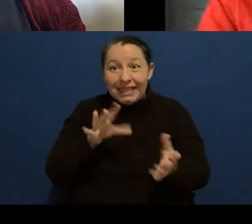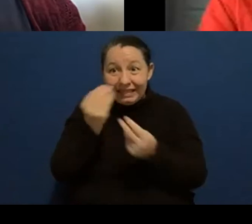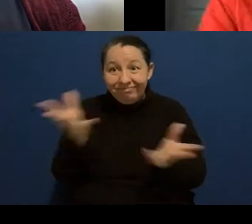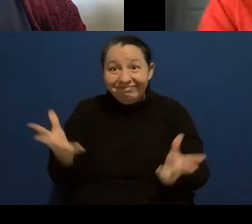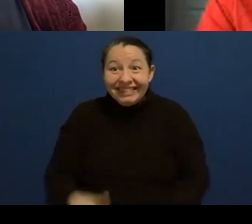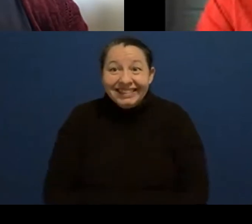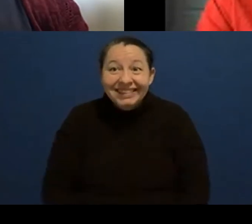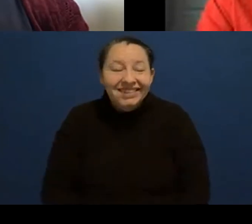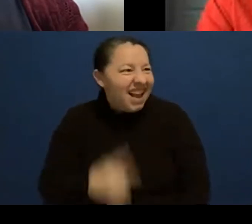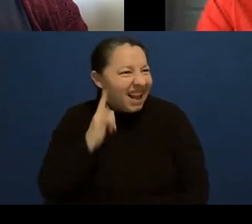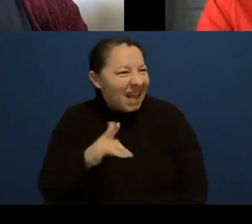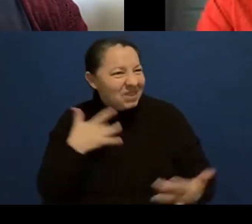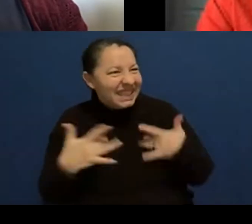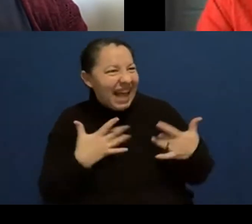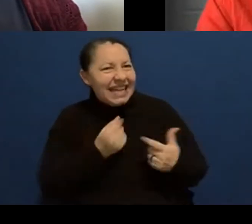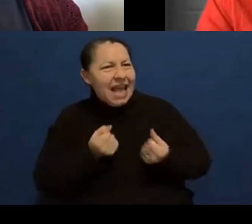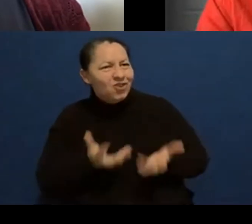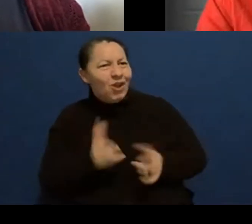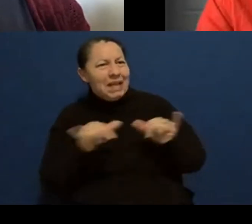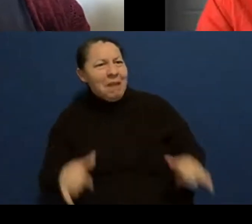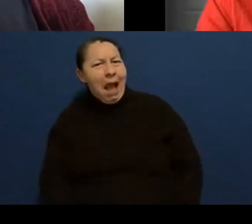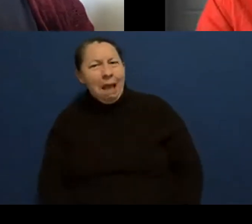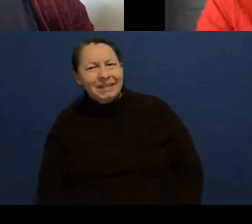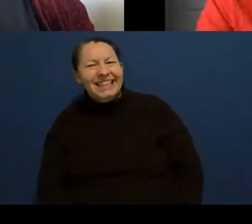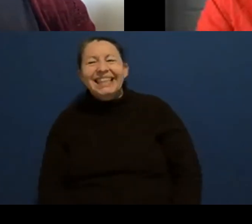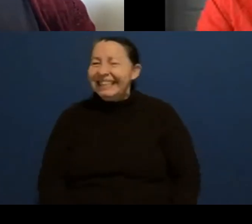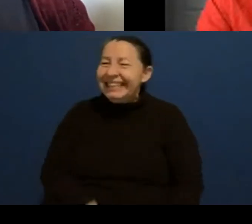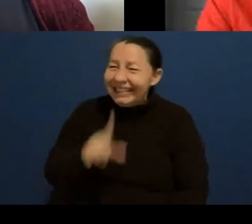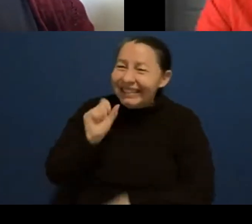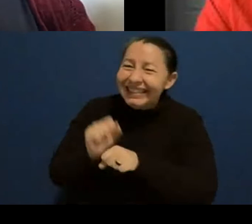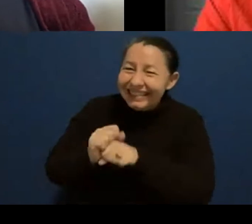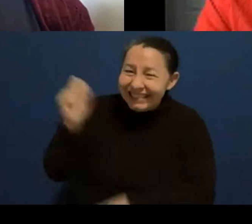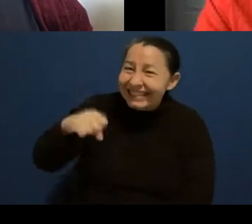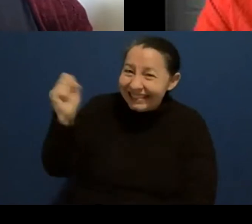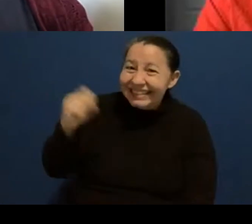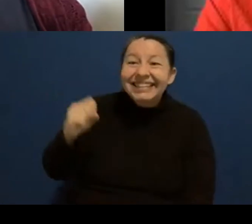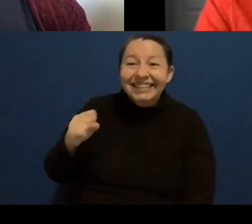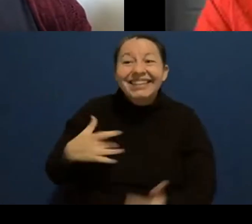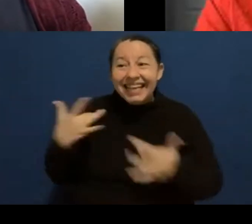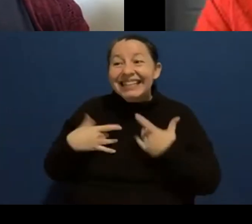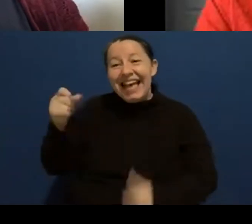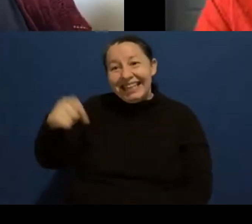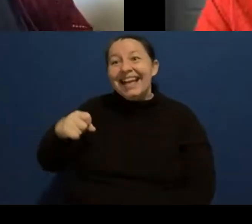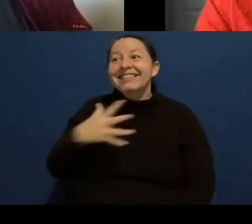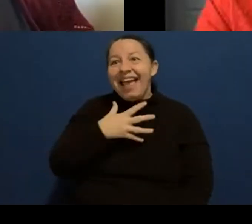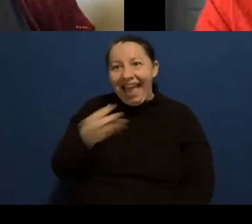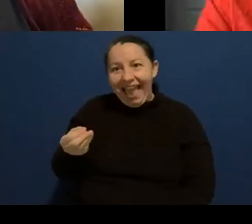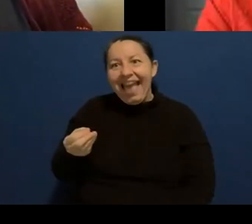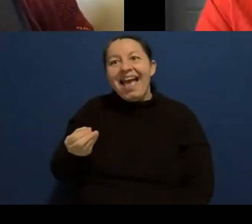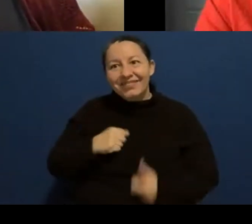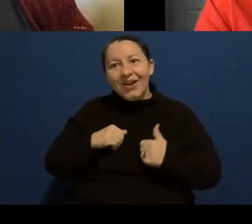That sounds exciting and exhausting at the same time. It is. It's very exciting and very